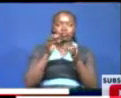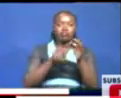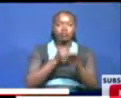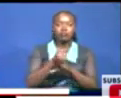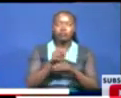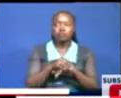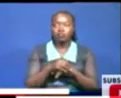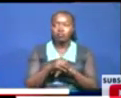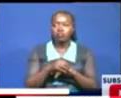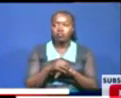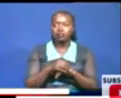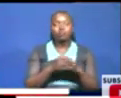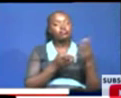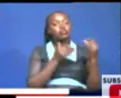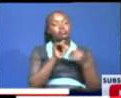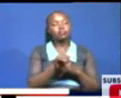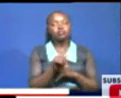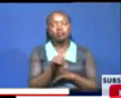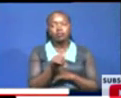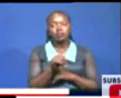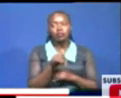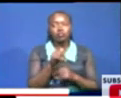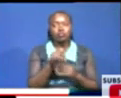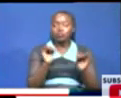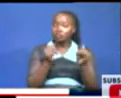Mheshimiwa Speaker, tutarajia kwamba afisa huyu mpya